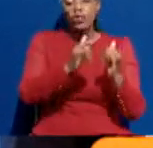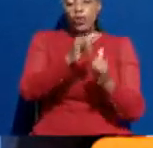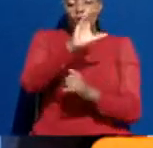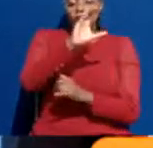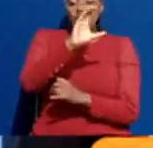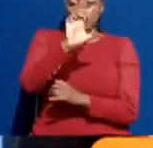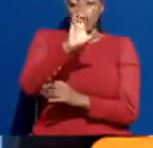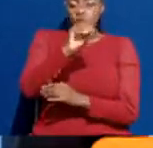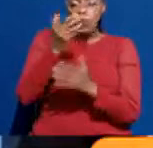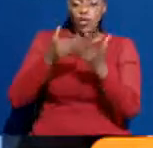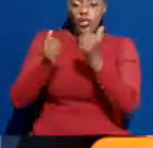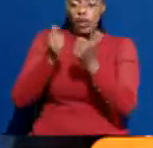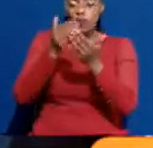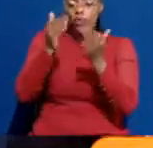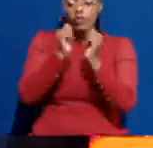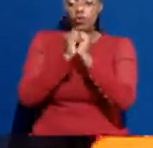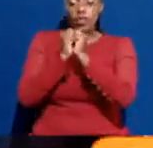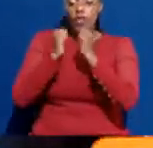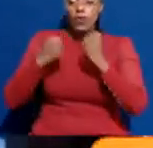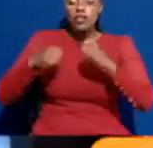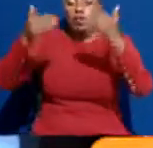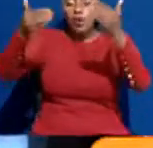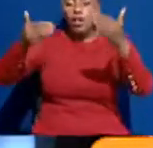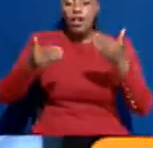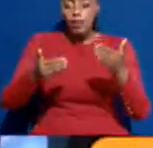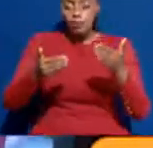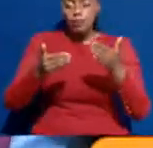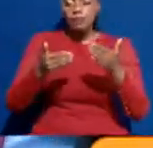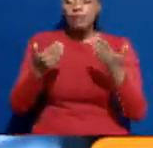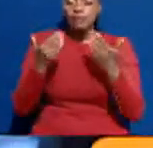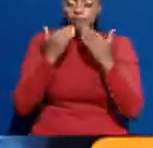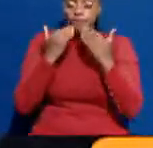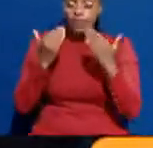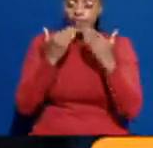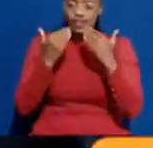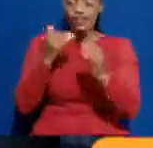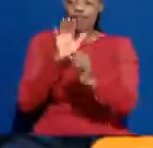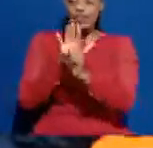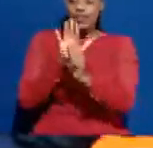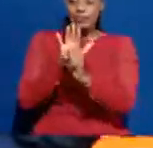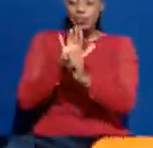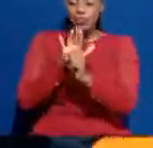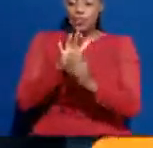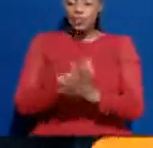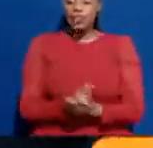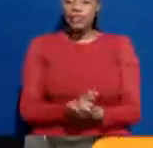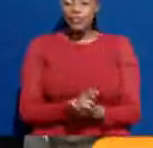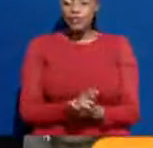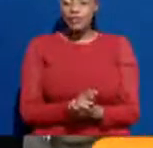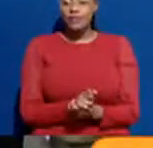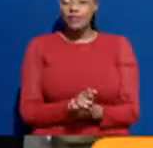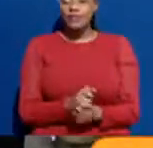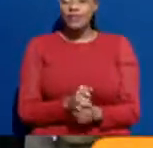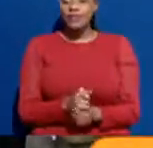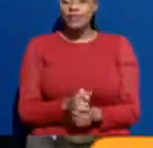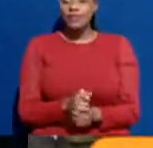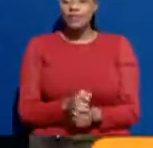to interact with you together with the chairman. Welcome to the world. The world of sports.